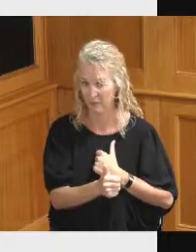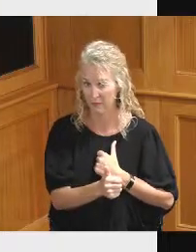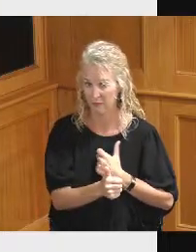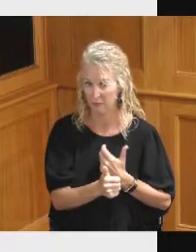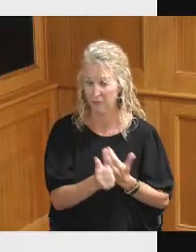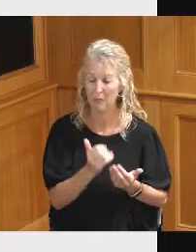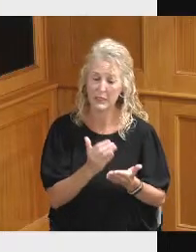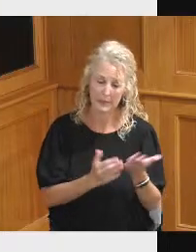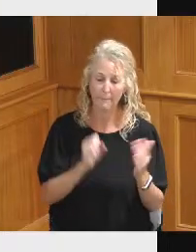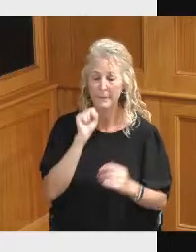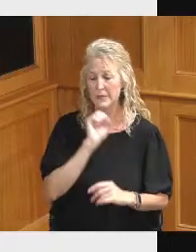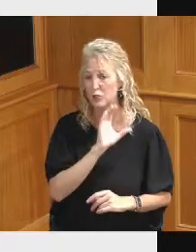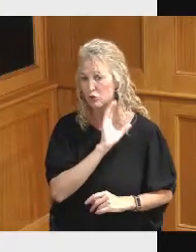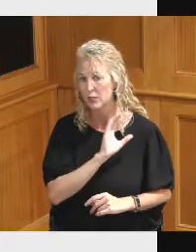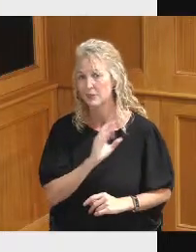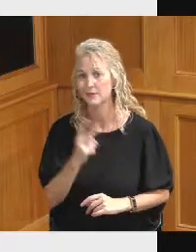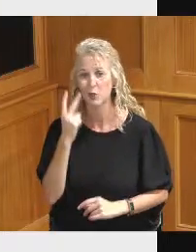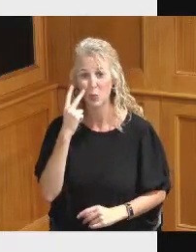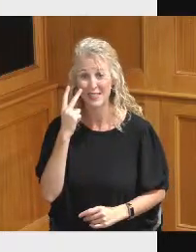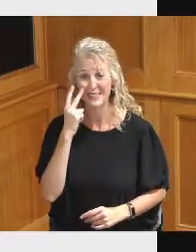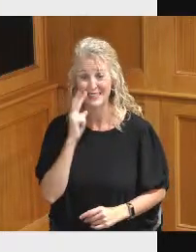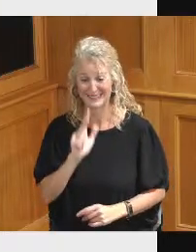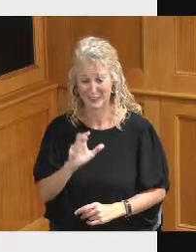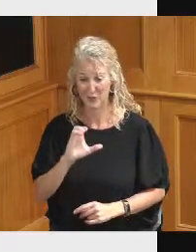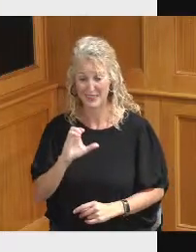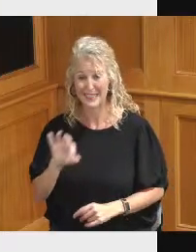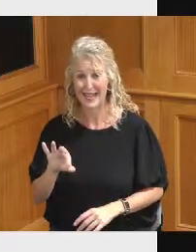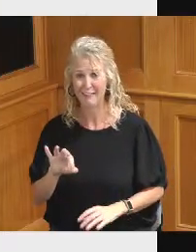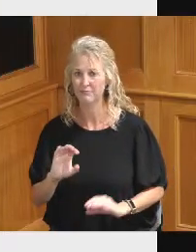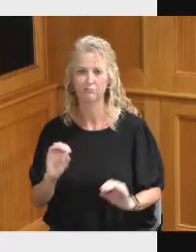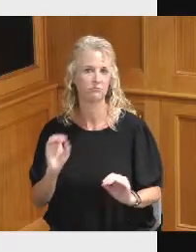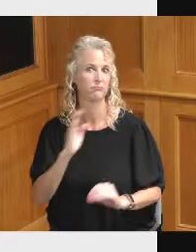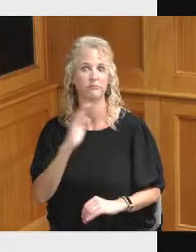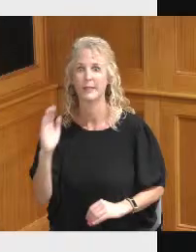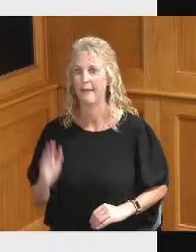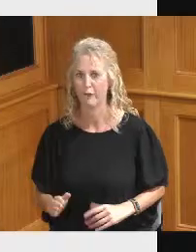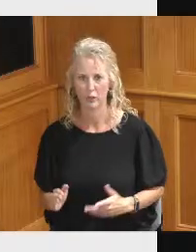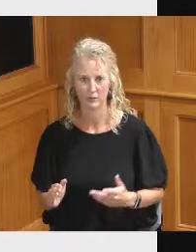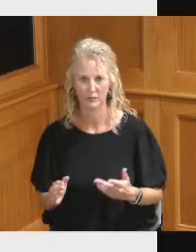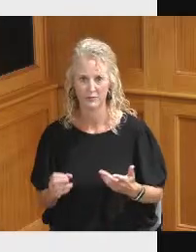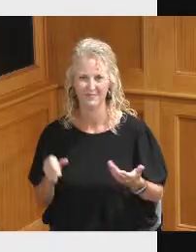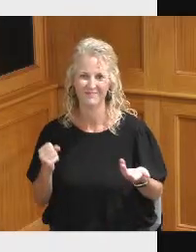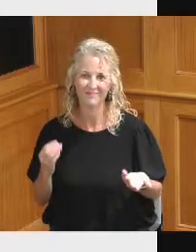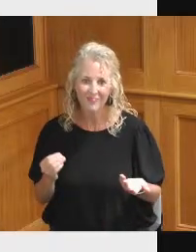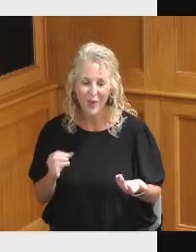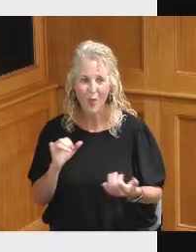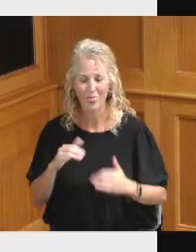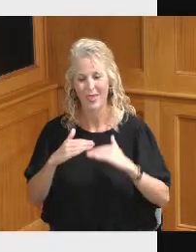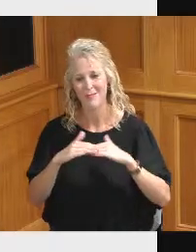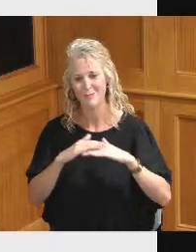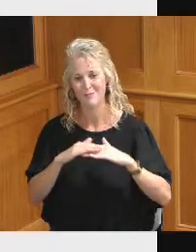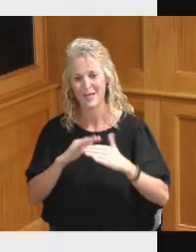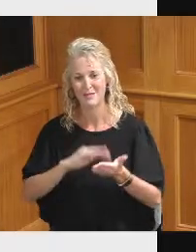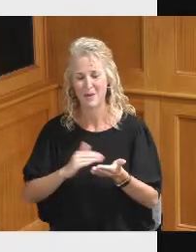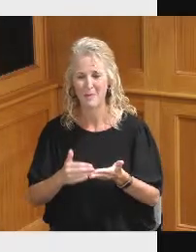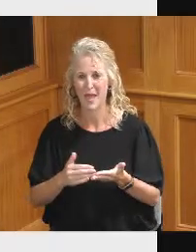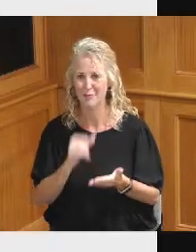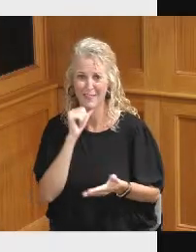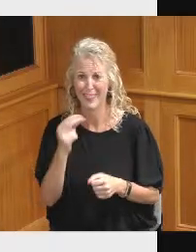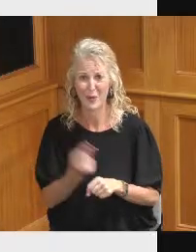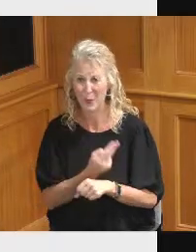Some of our seniors we see use a lot less water. And so they aren't even using that minimum amount, but they are paying for it.